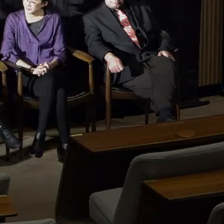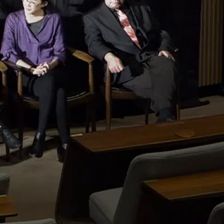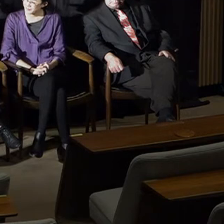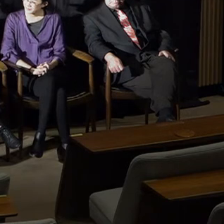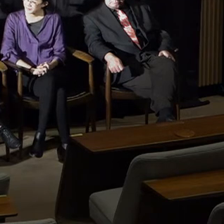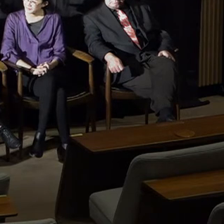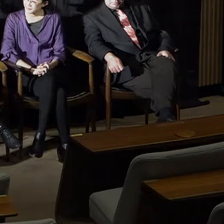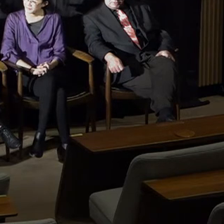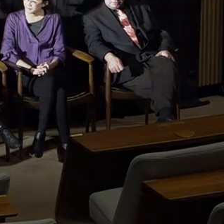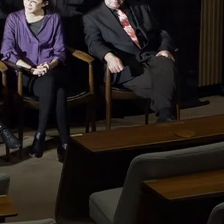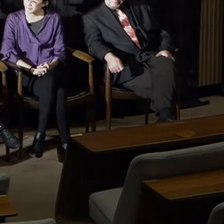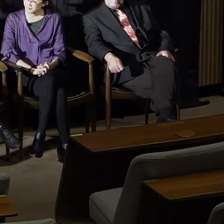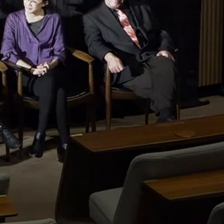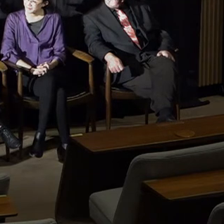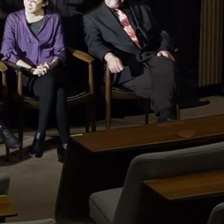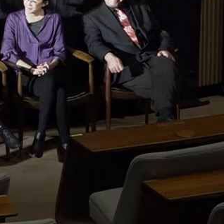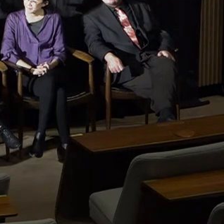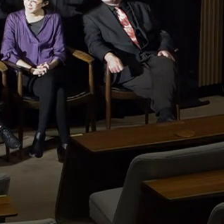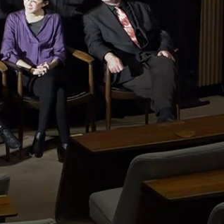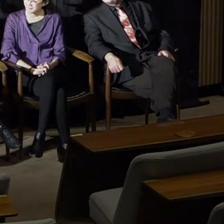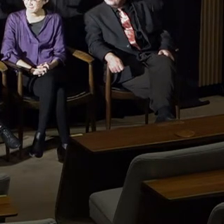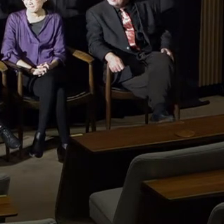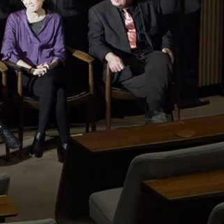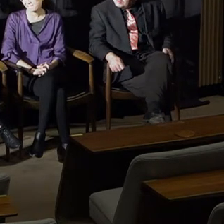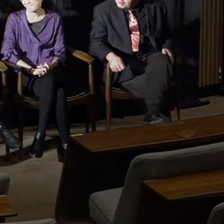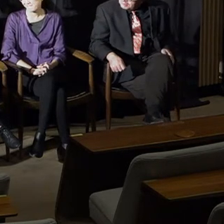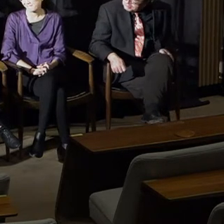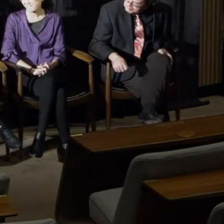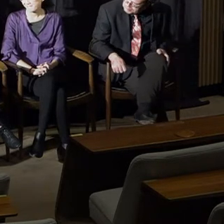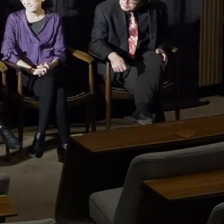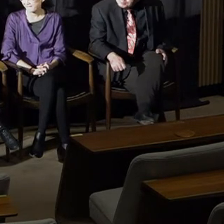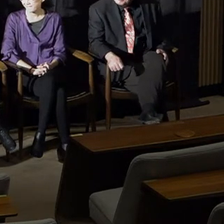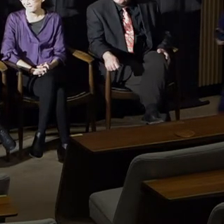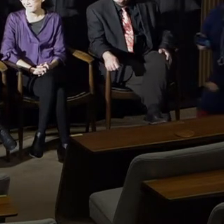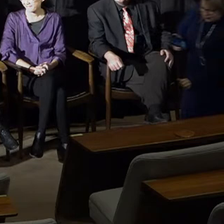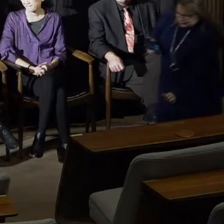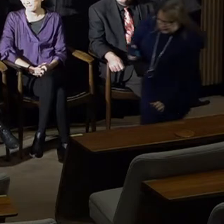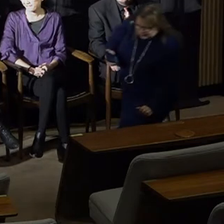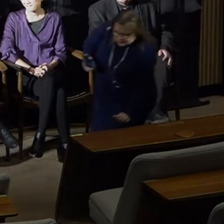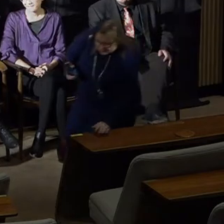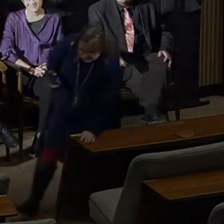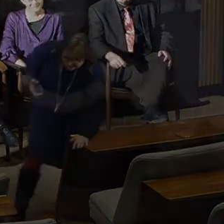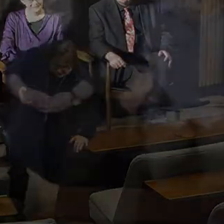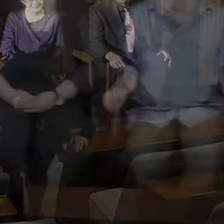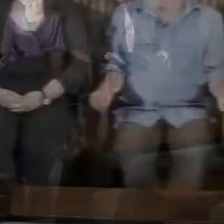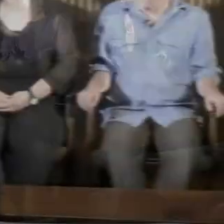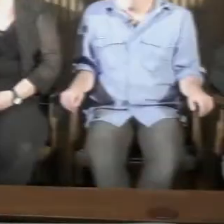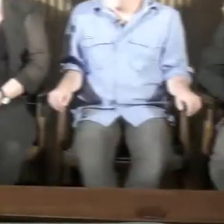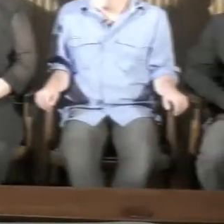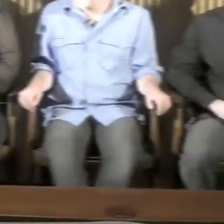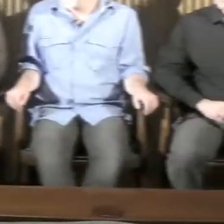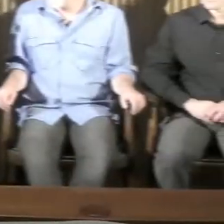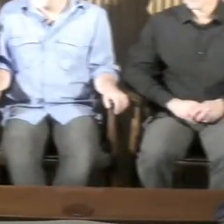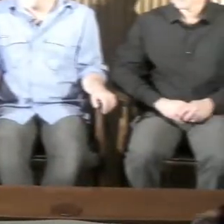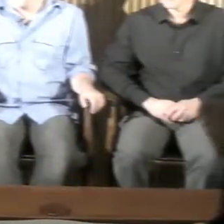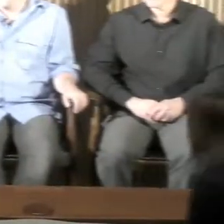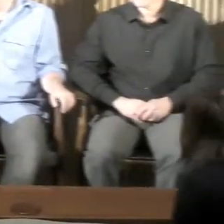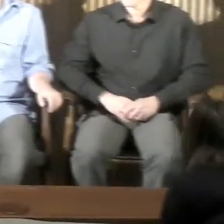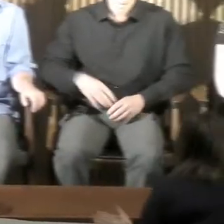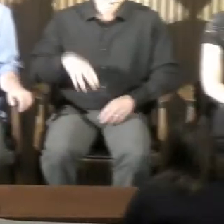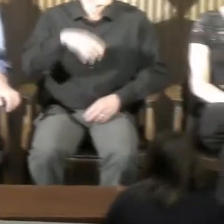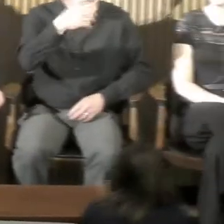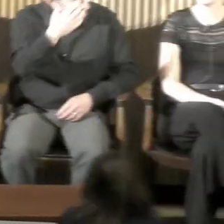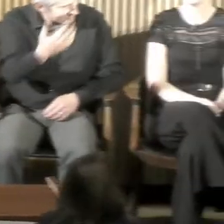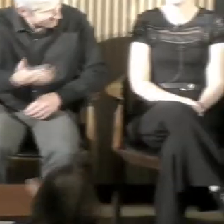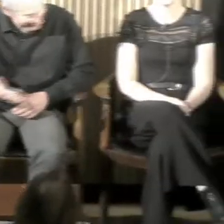you so much to our cast and everyone involved in this production. It was an absolutely amazing evening of